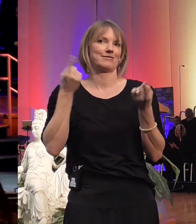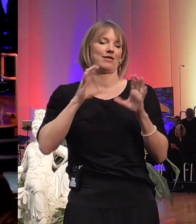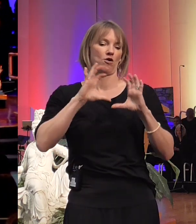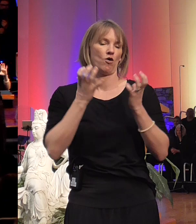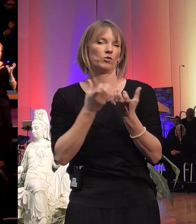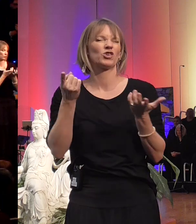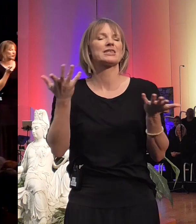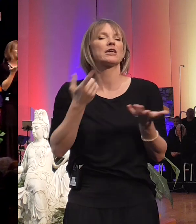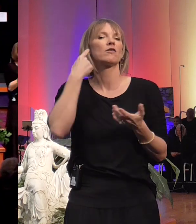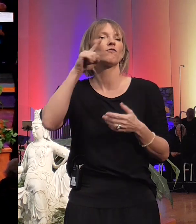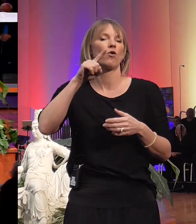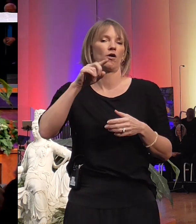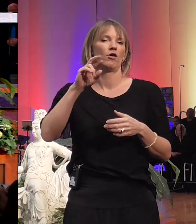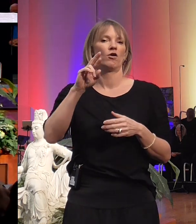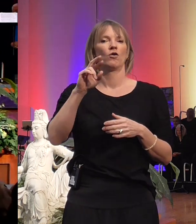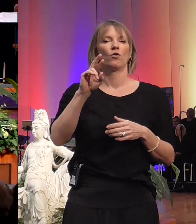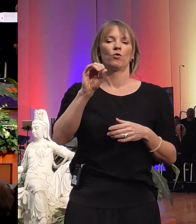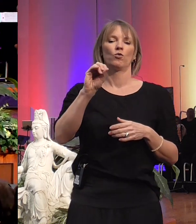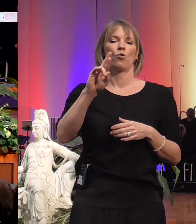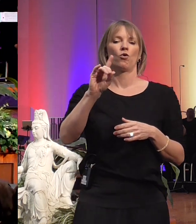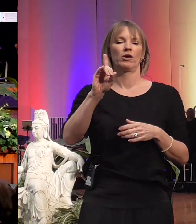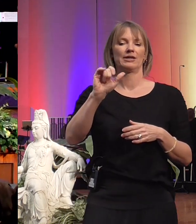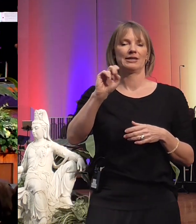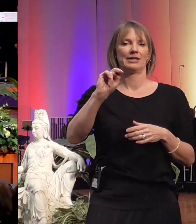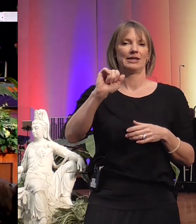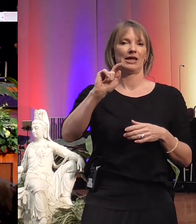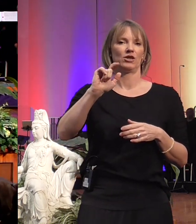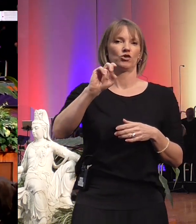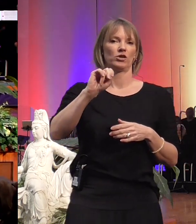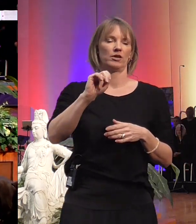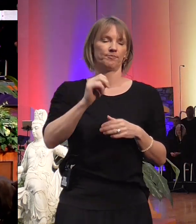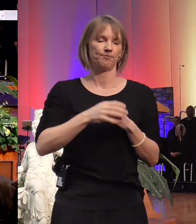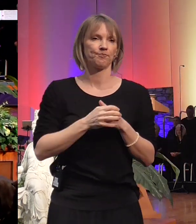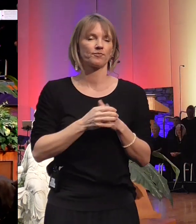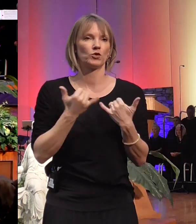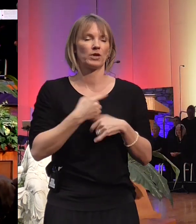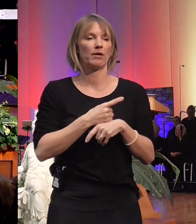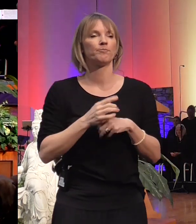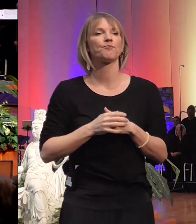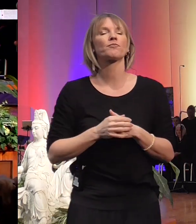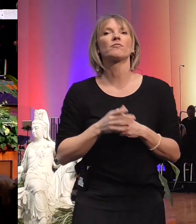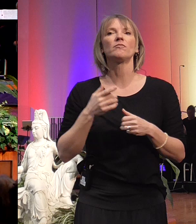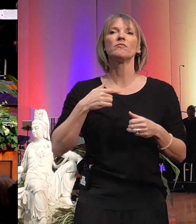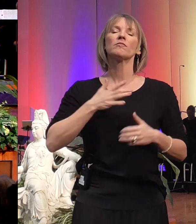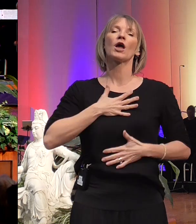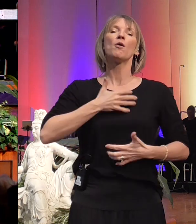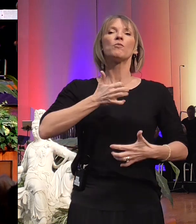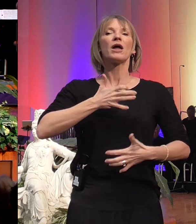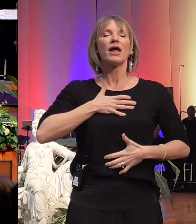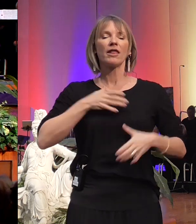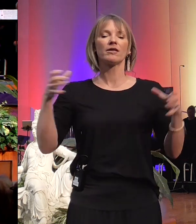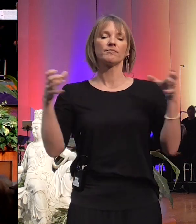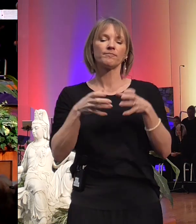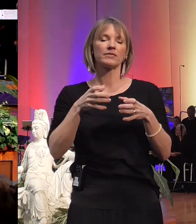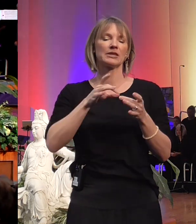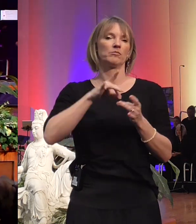so good to see you and have you here with us. So let's all take a collective breath as we move into this communal time of spiritual